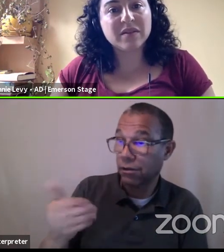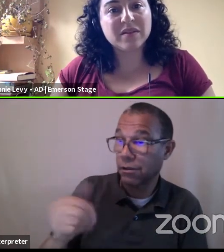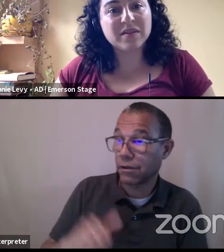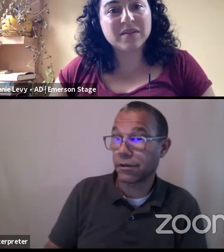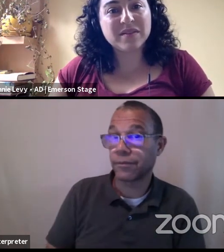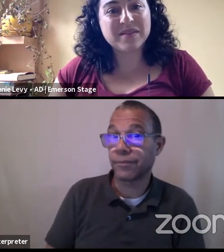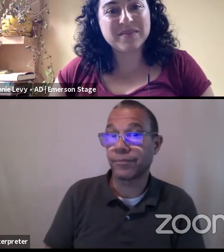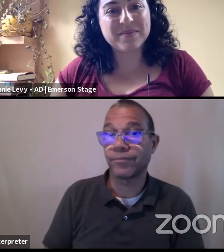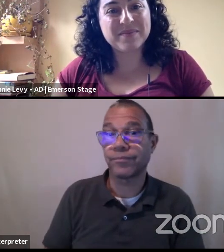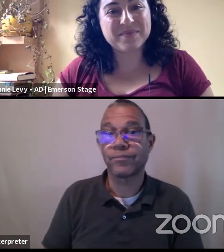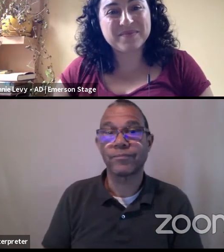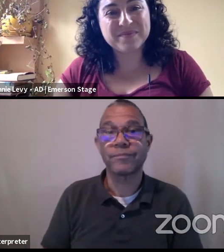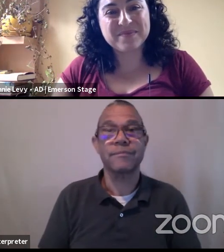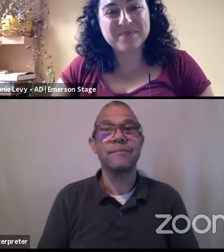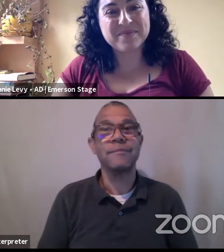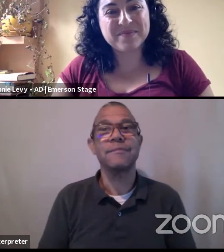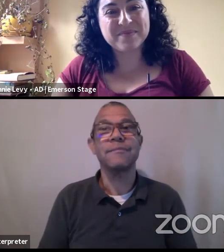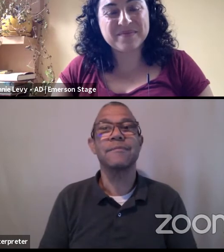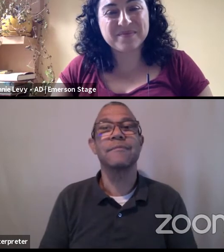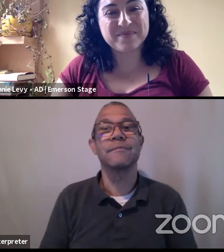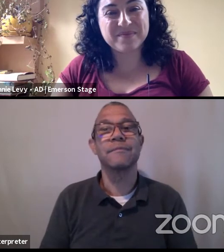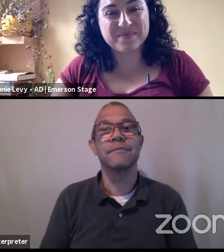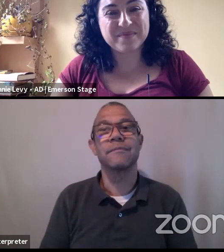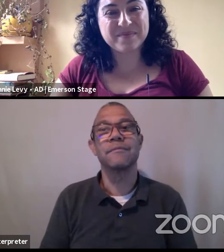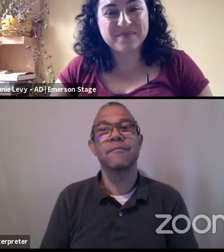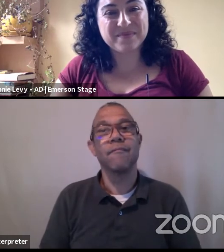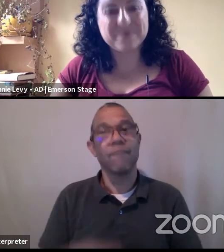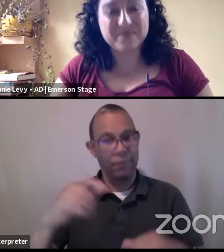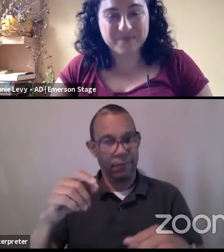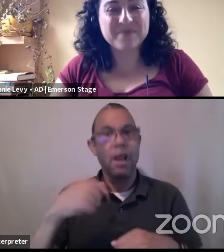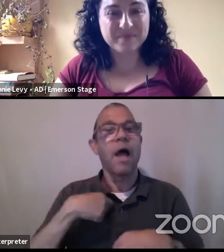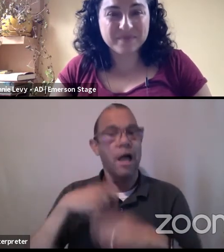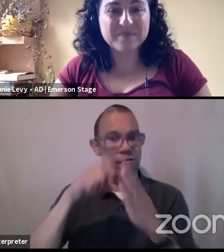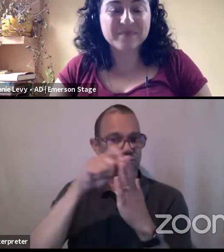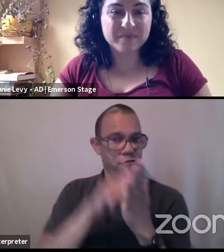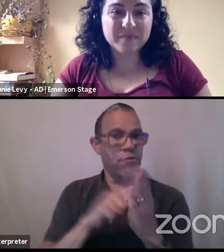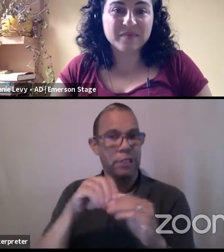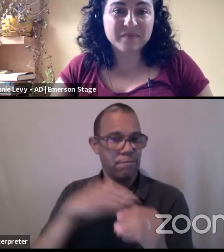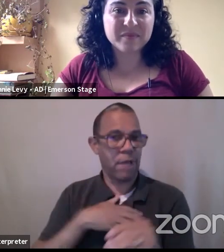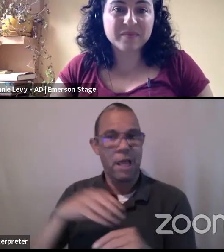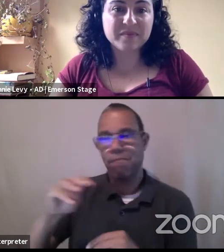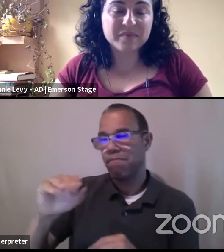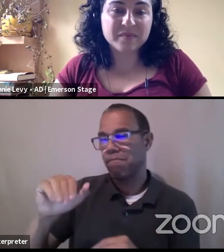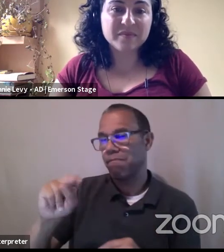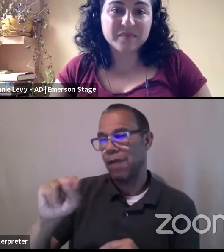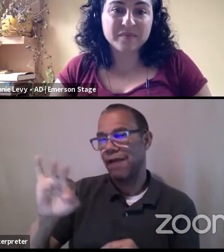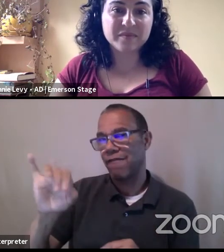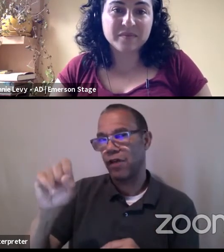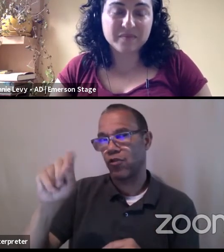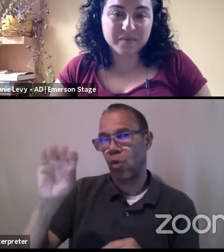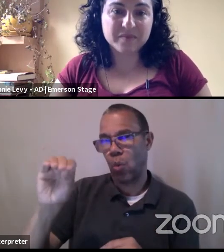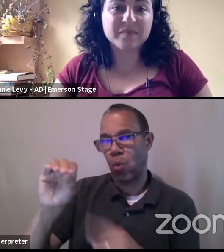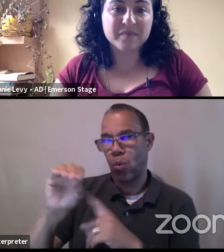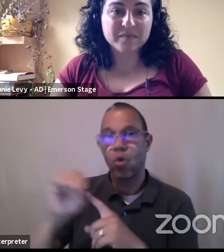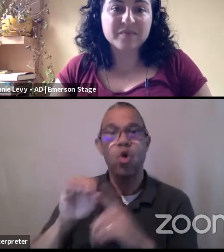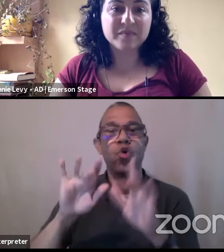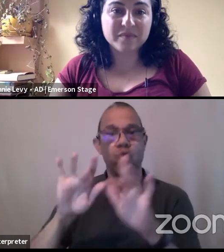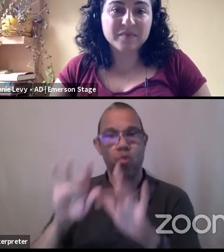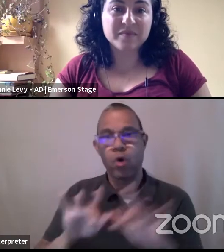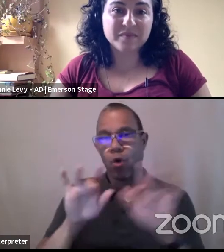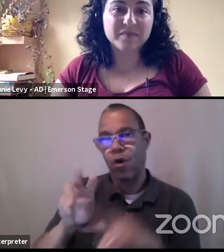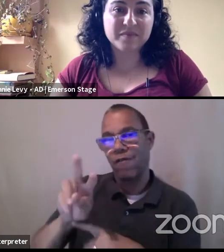Yeah, as I wrote in the Online Theatre Manifesto, recorded videos of theatre